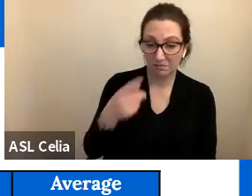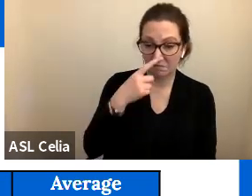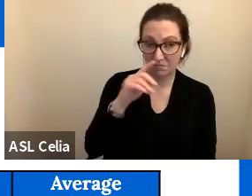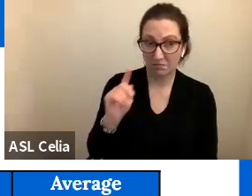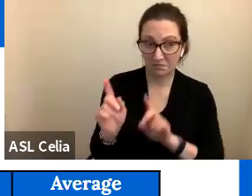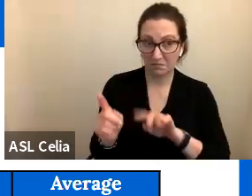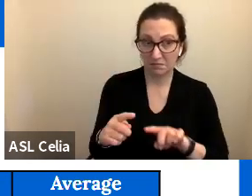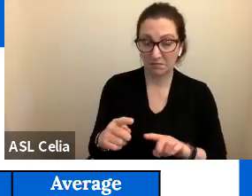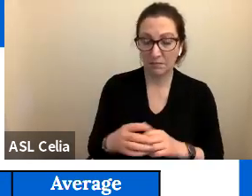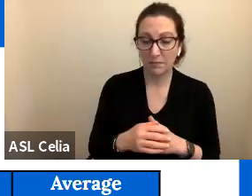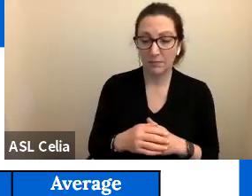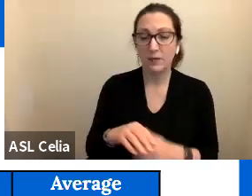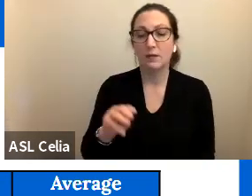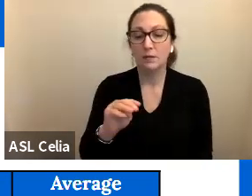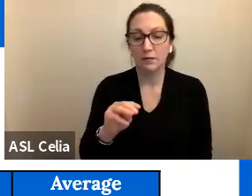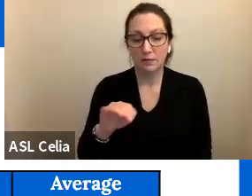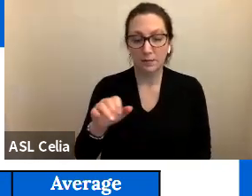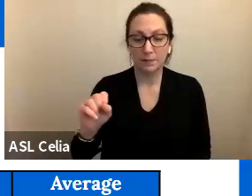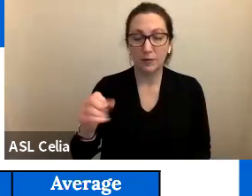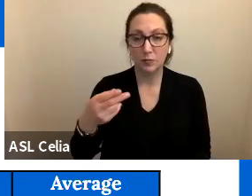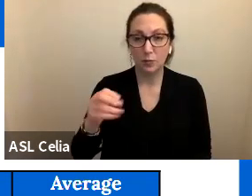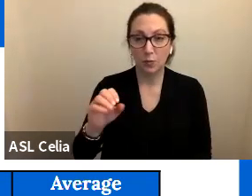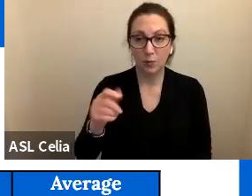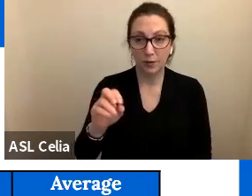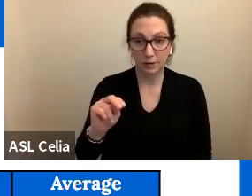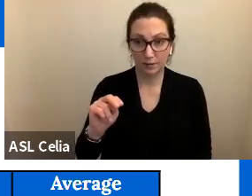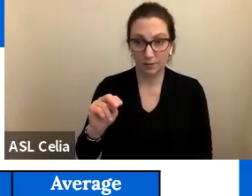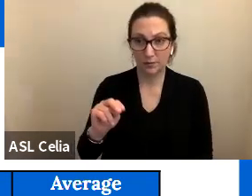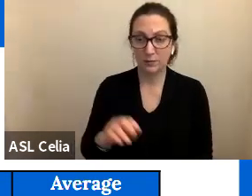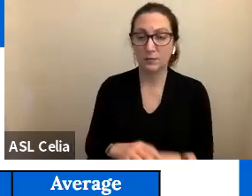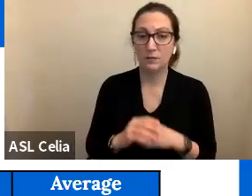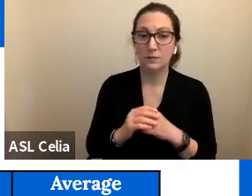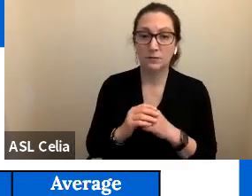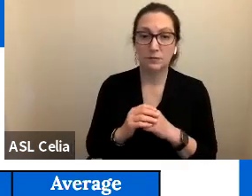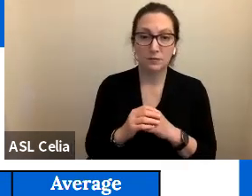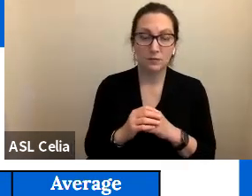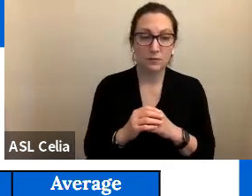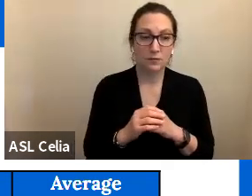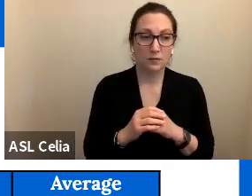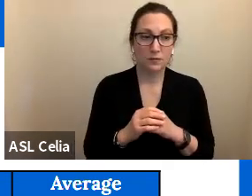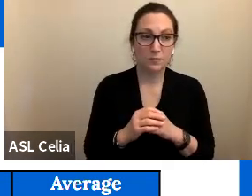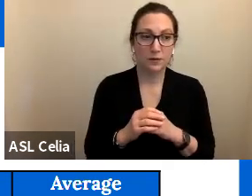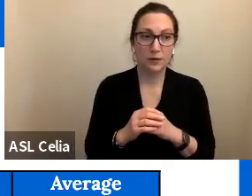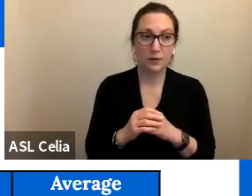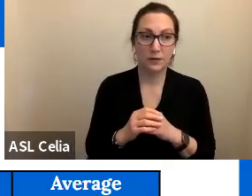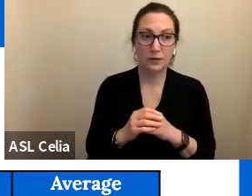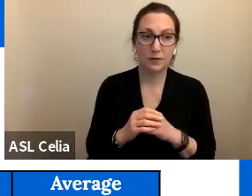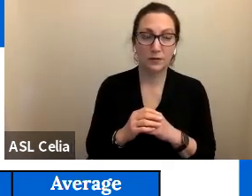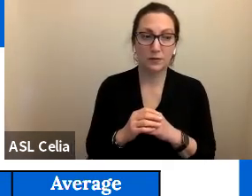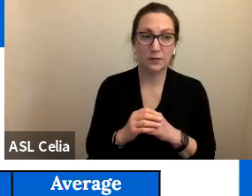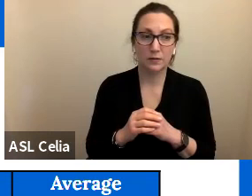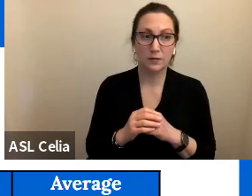Garrett. So because the